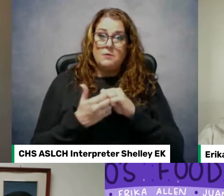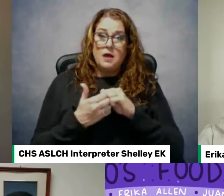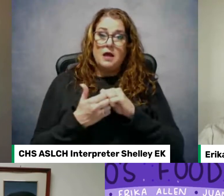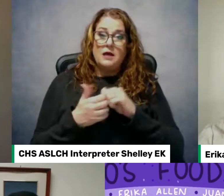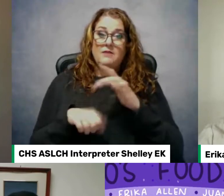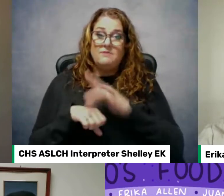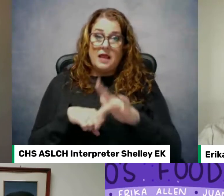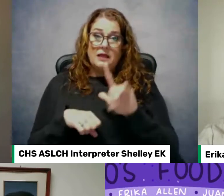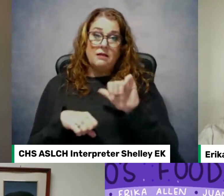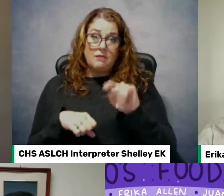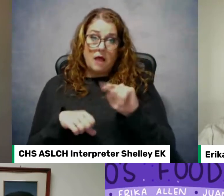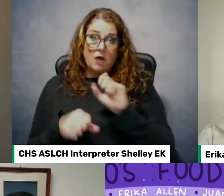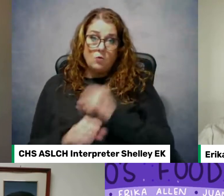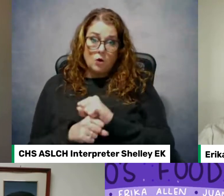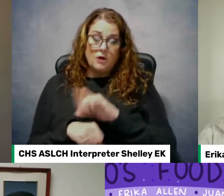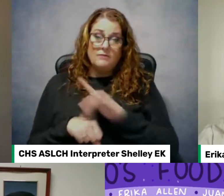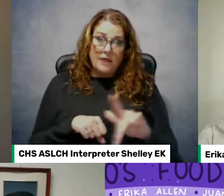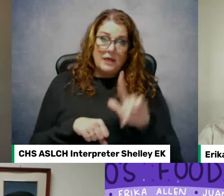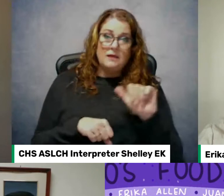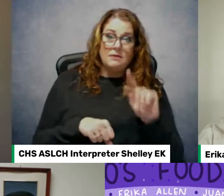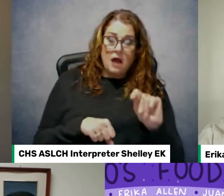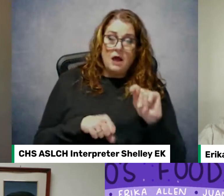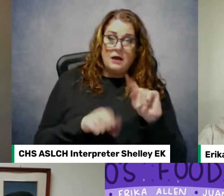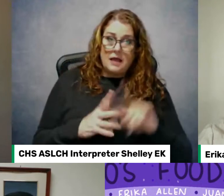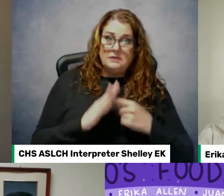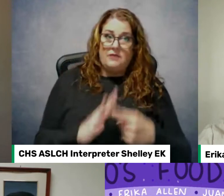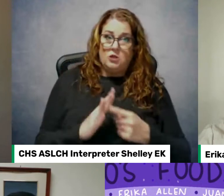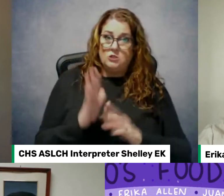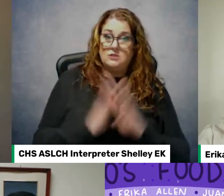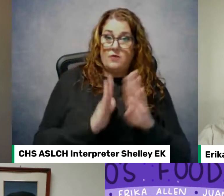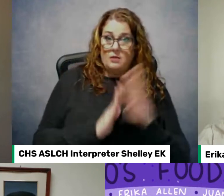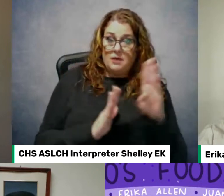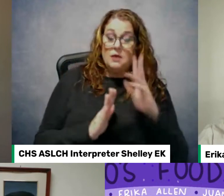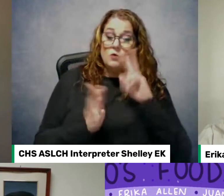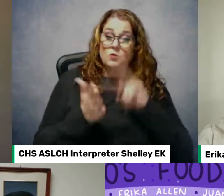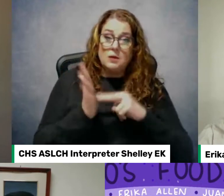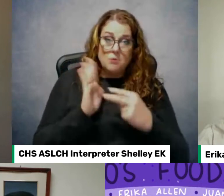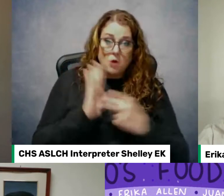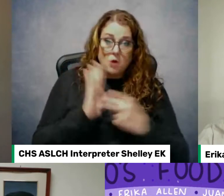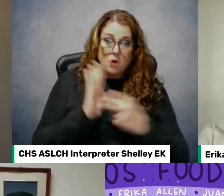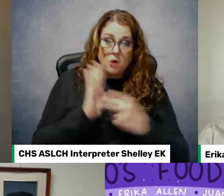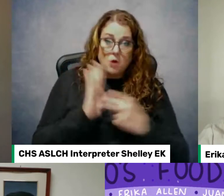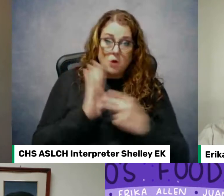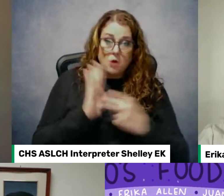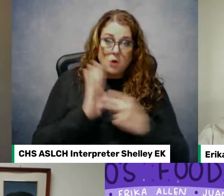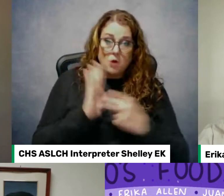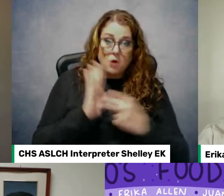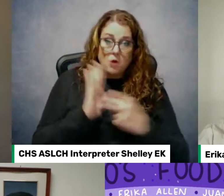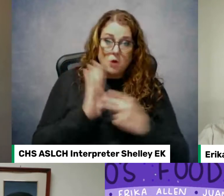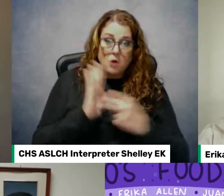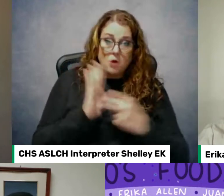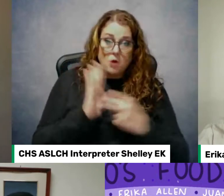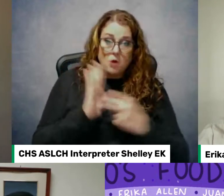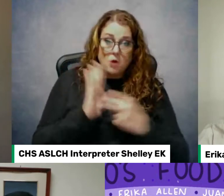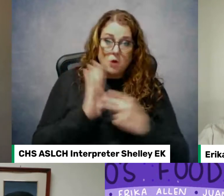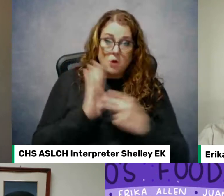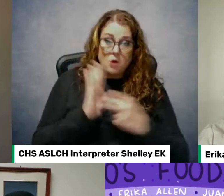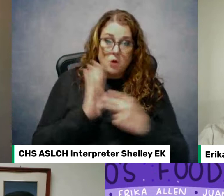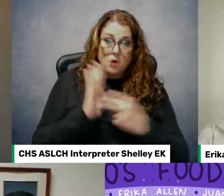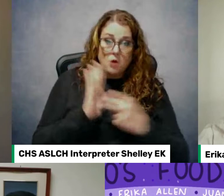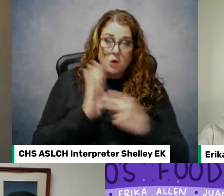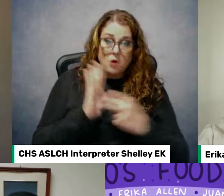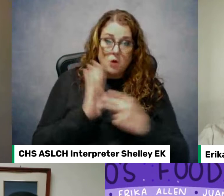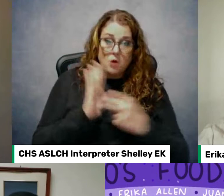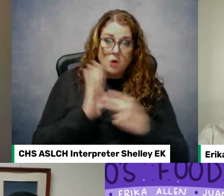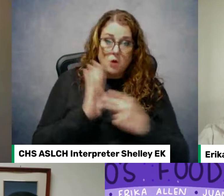lot activation, redevelopment, really repurposing for public and community benefit. For those of you who